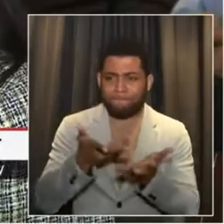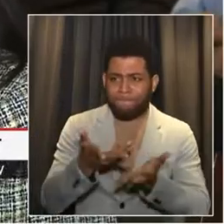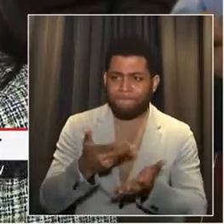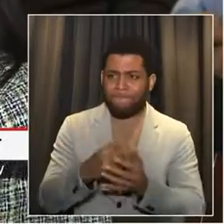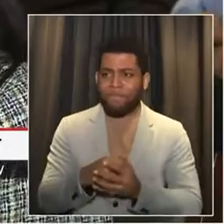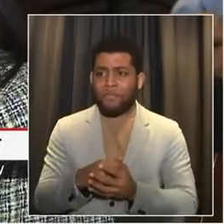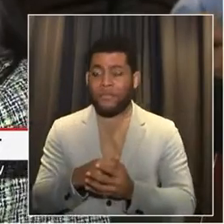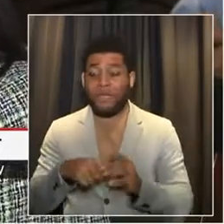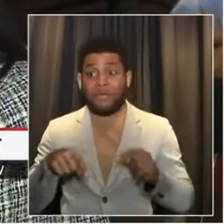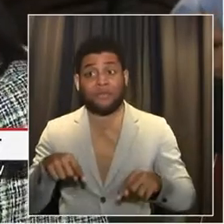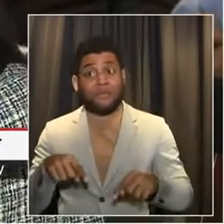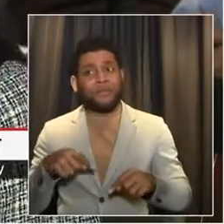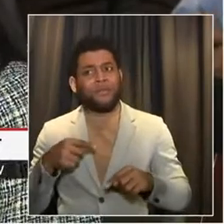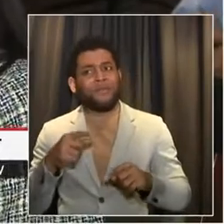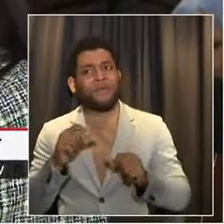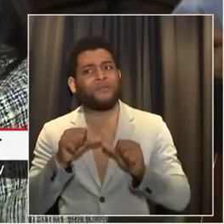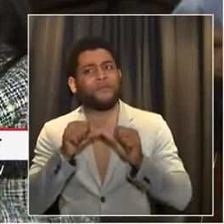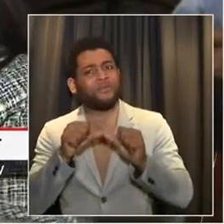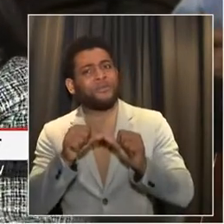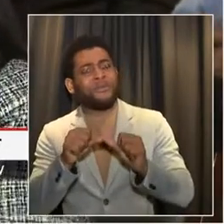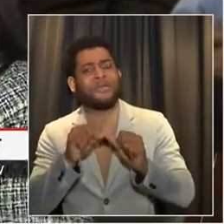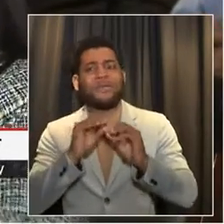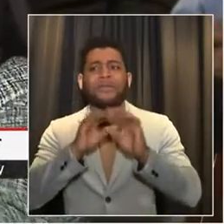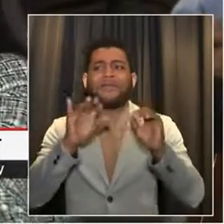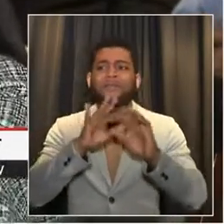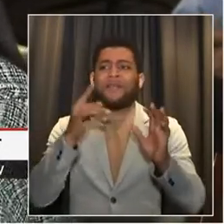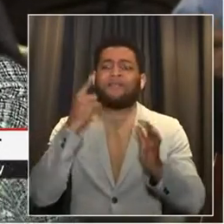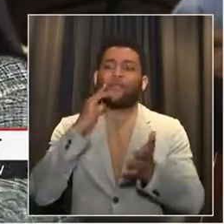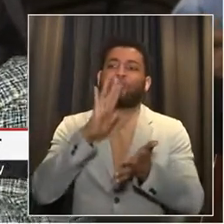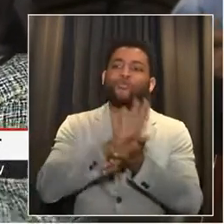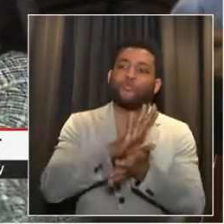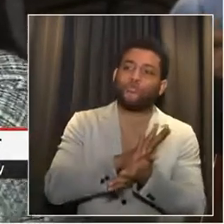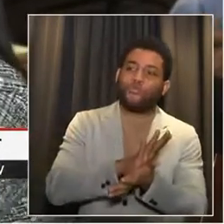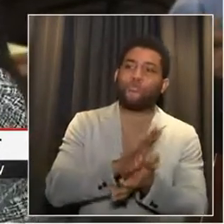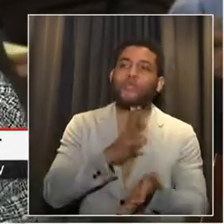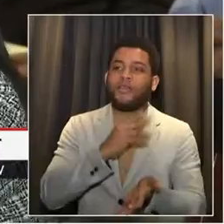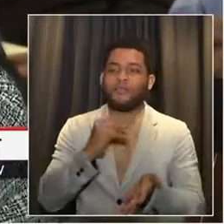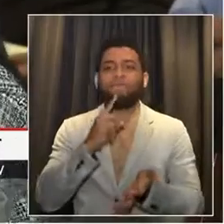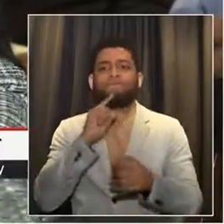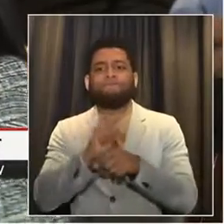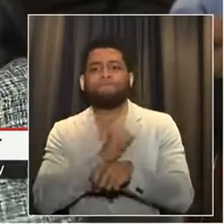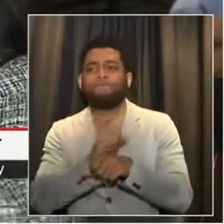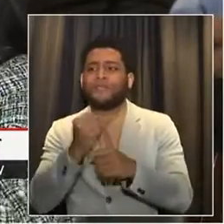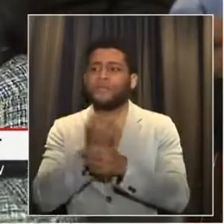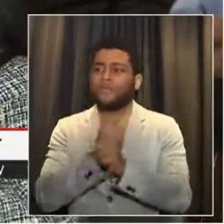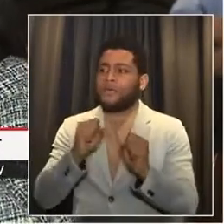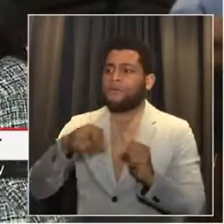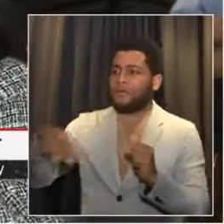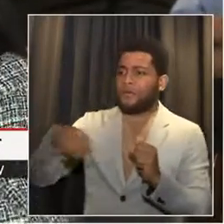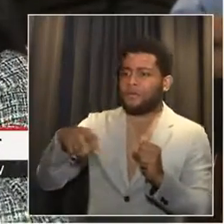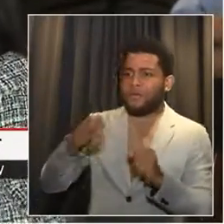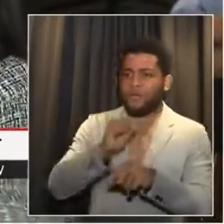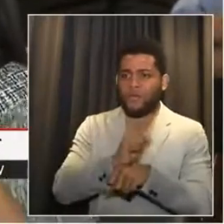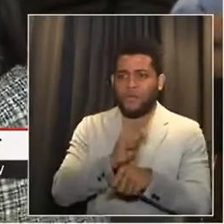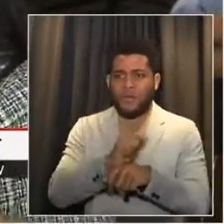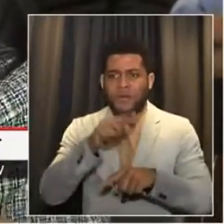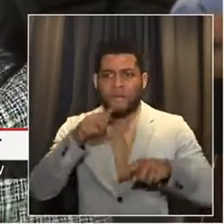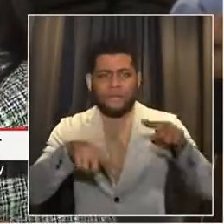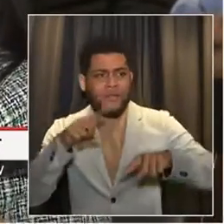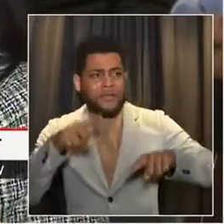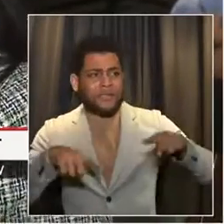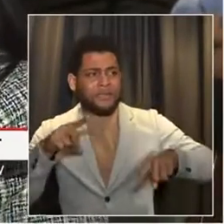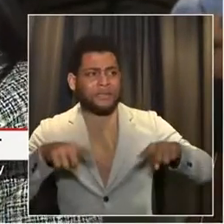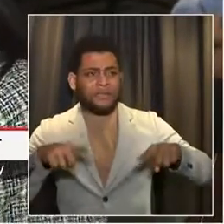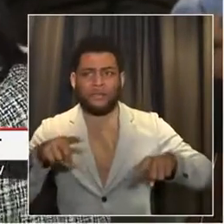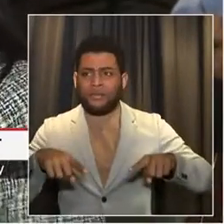for schools and for the actual safe passage workers, credible messengers, the various, you know, VIs, what